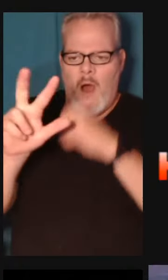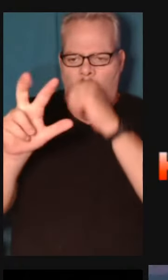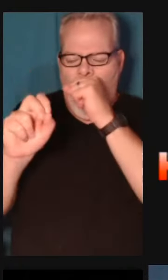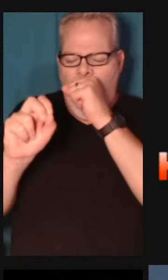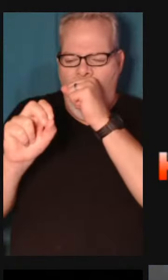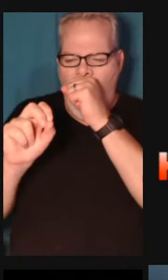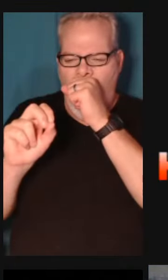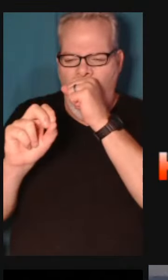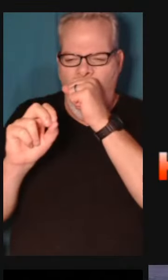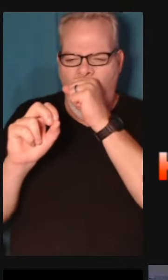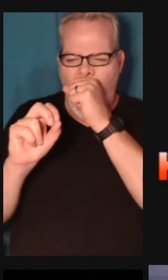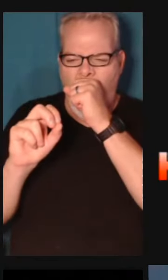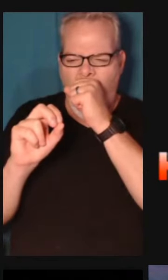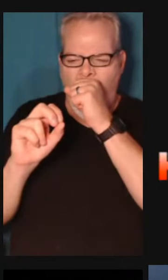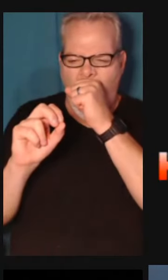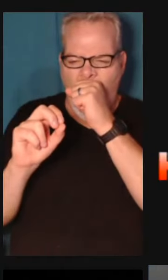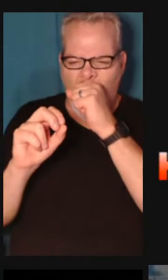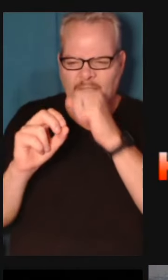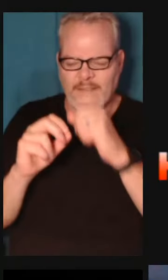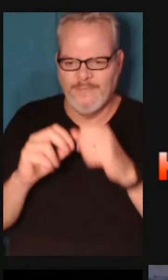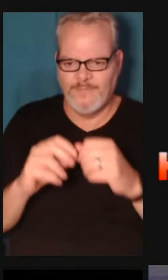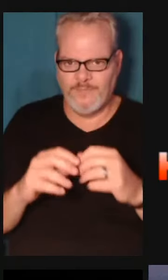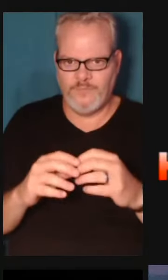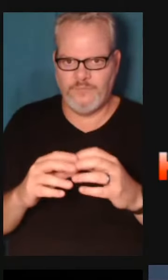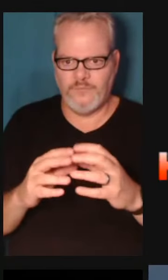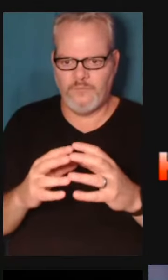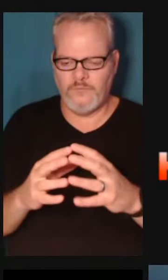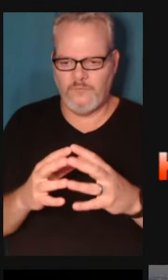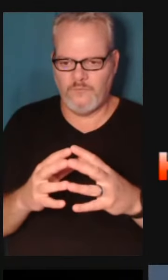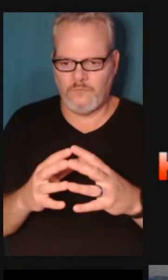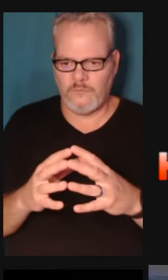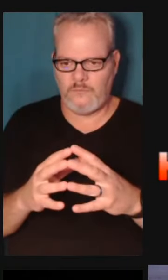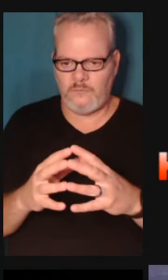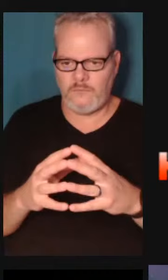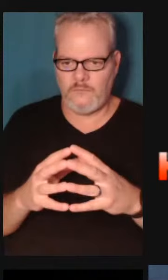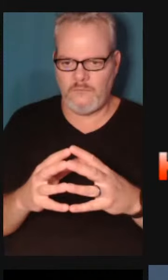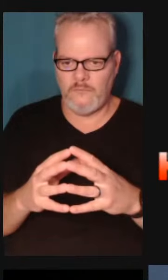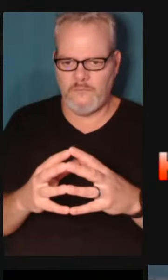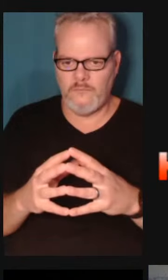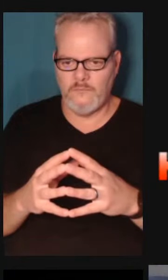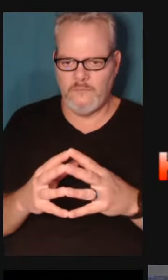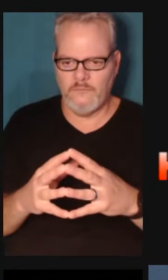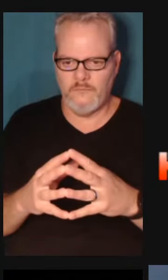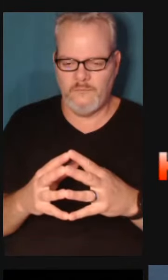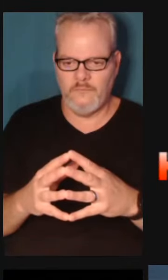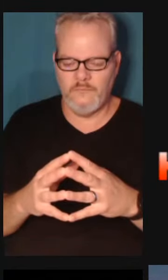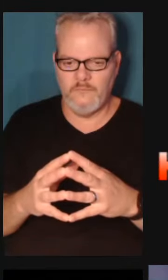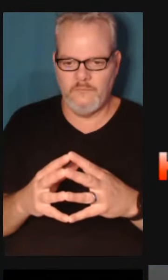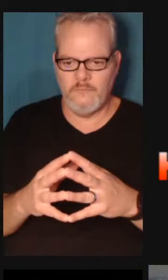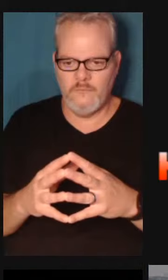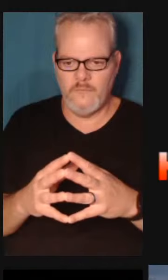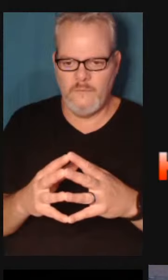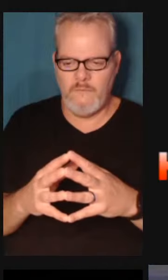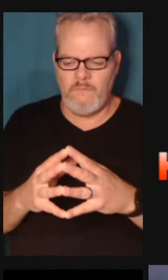here is. It's going somewhere. Yeah. So that's the